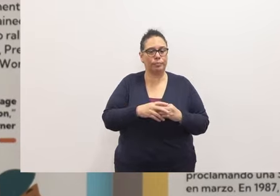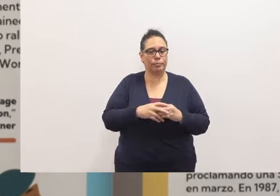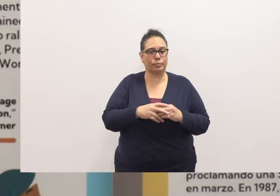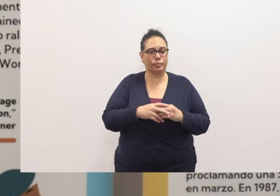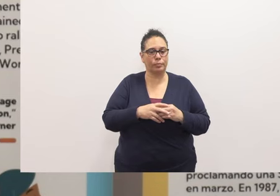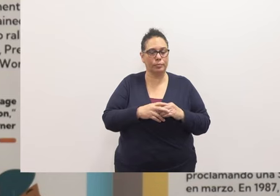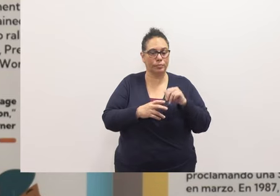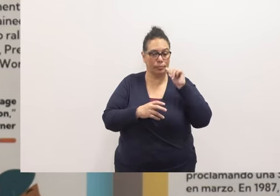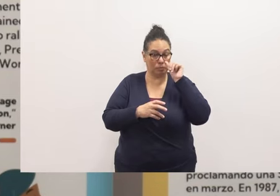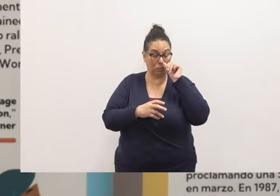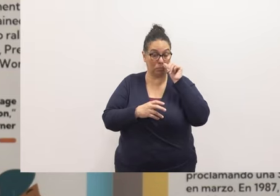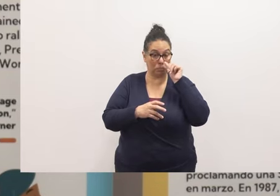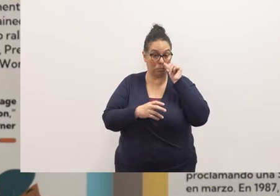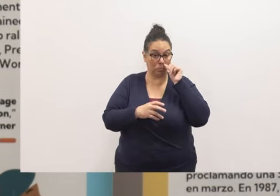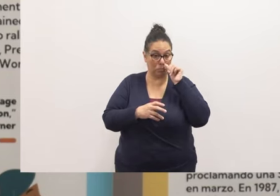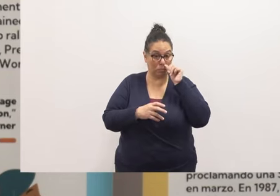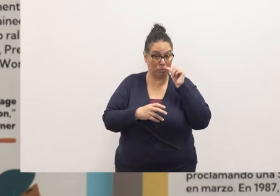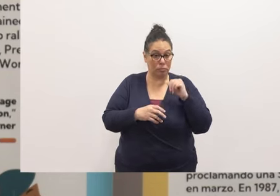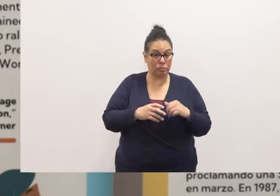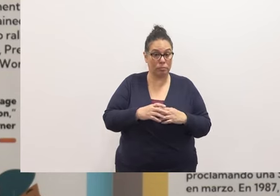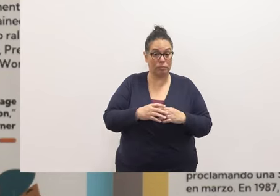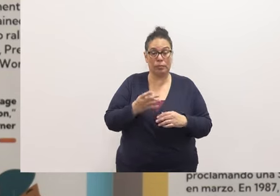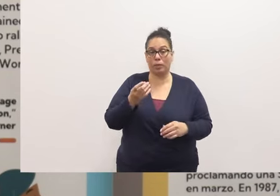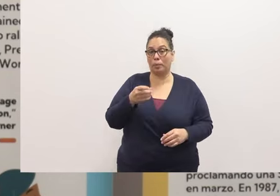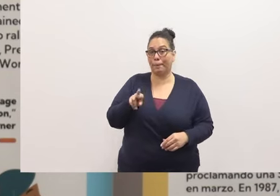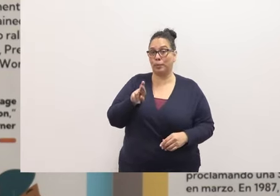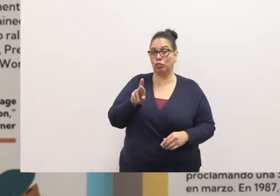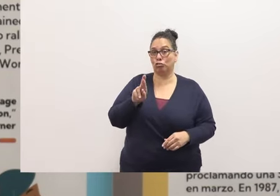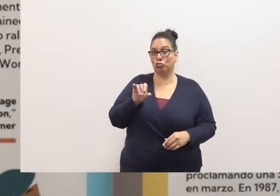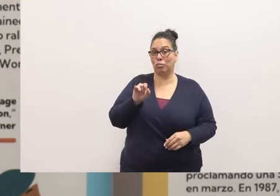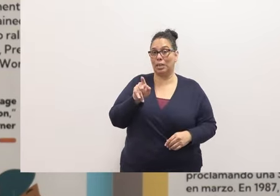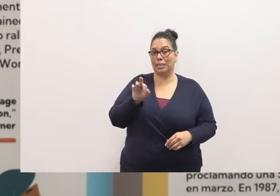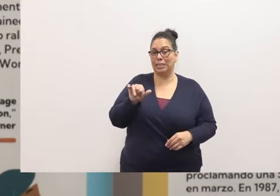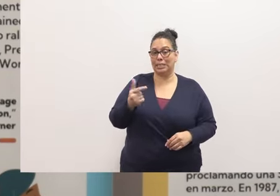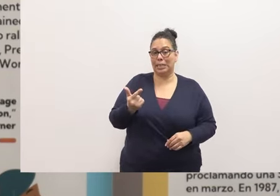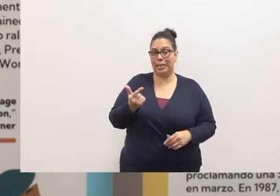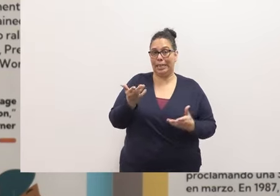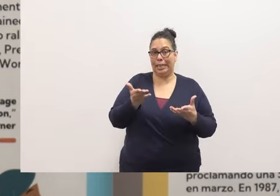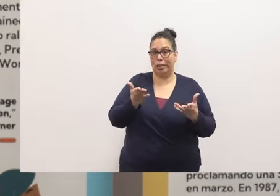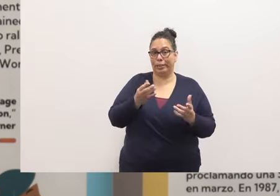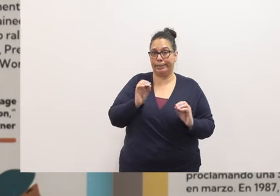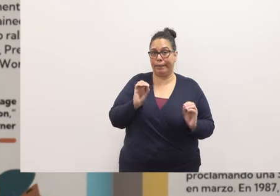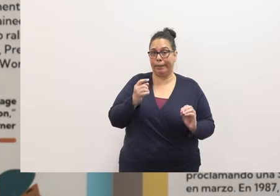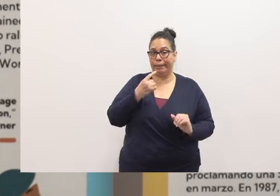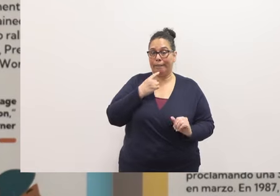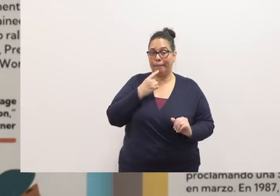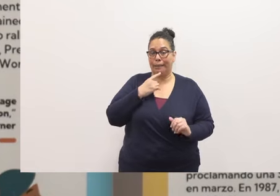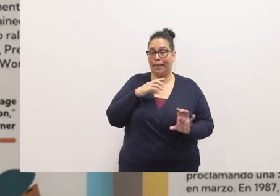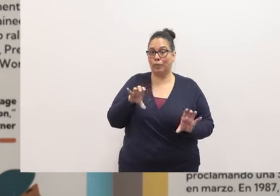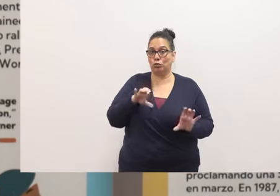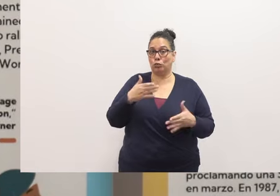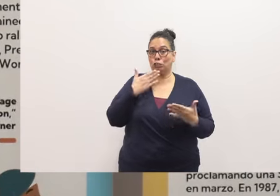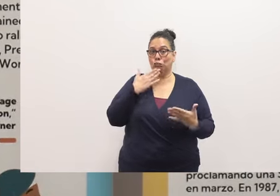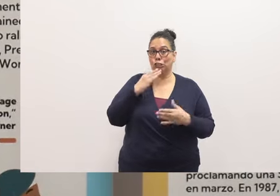My only regret is that we've had Mr. Rising here all night, and there's nothing to say except that they're doing a good